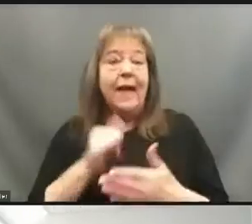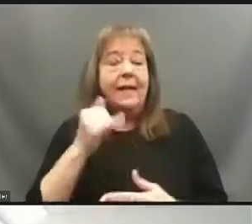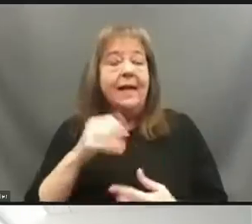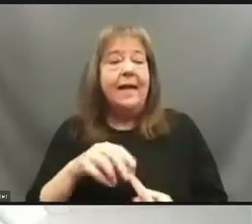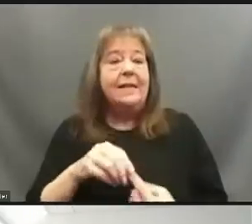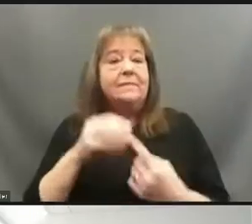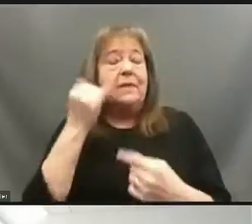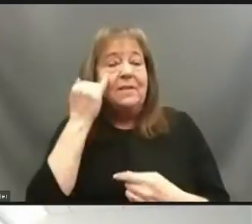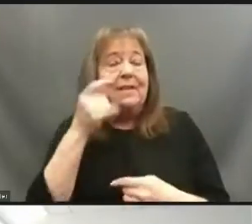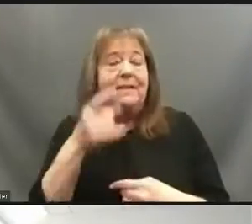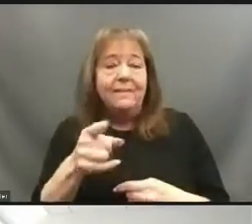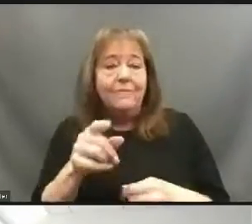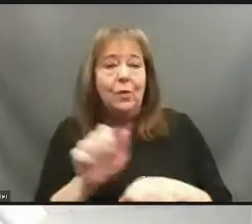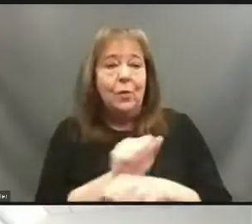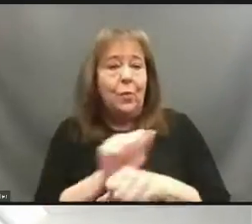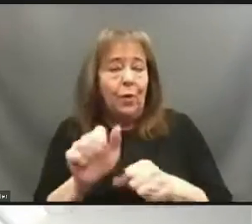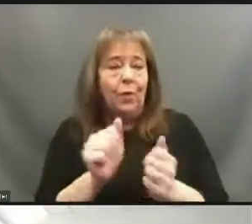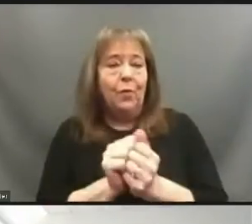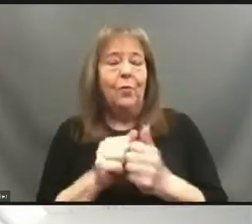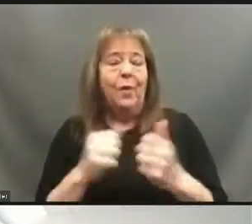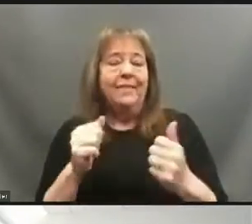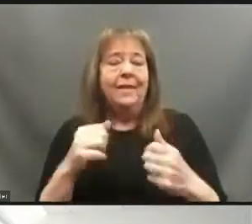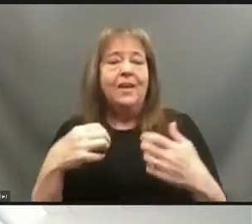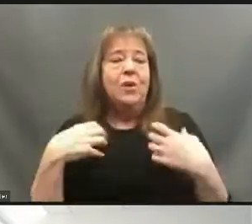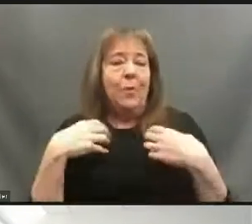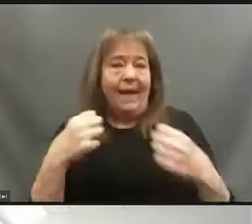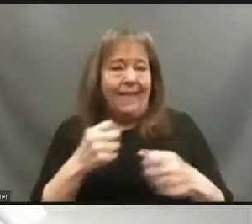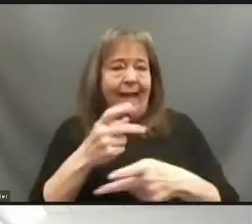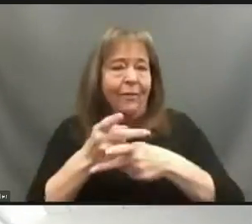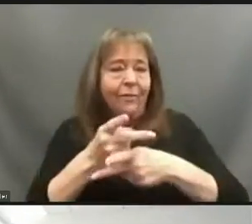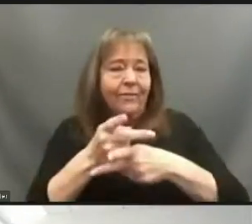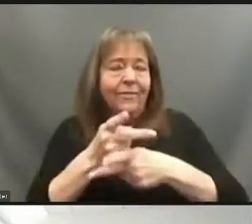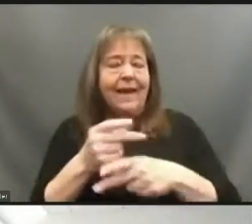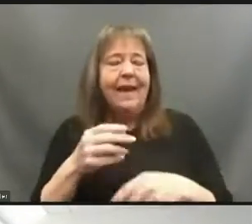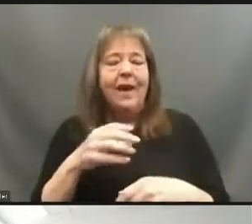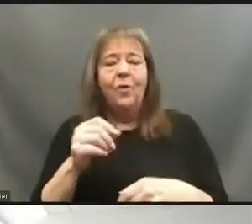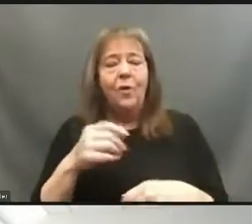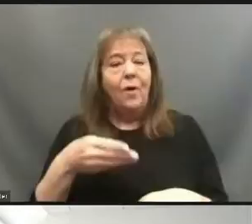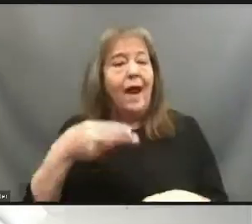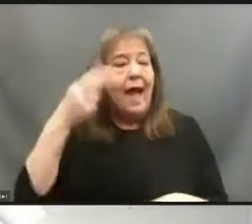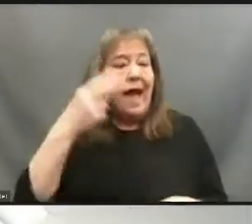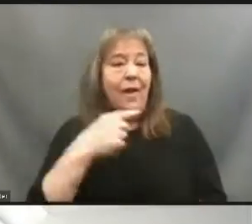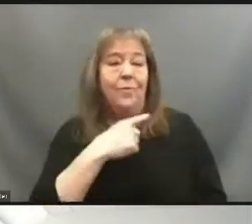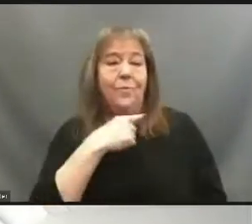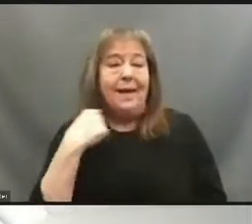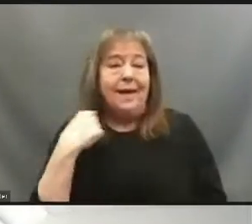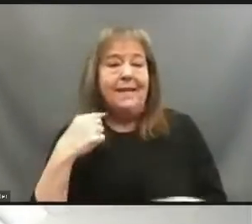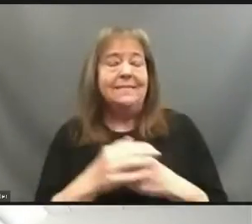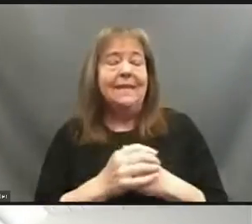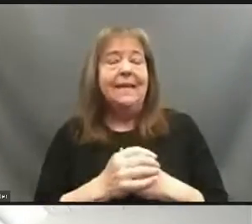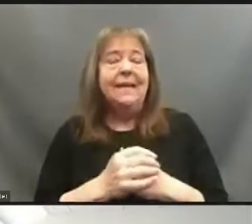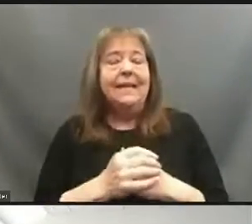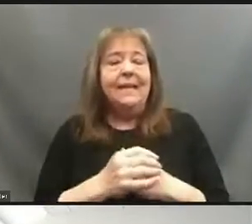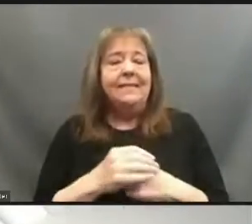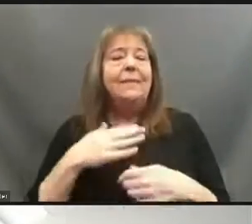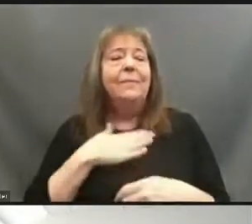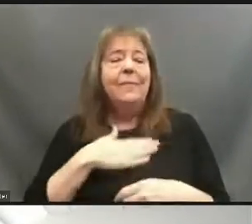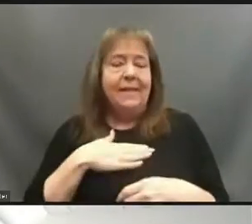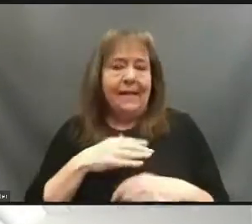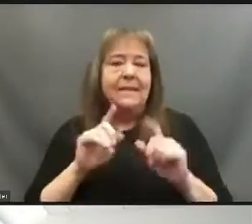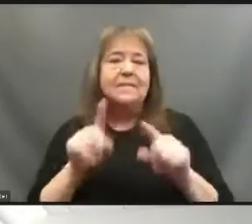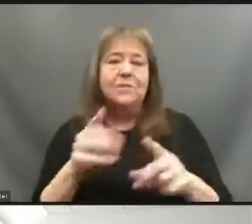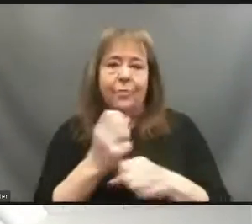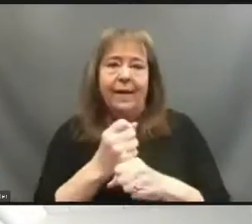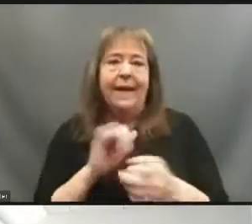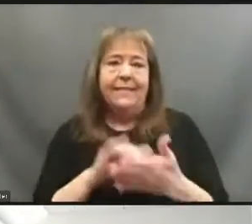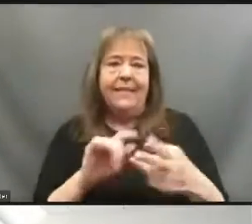who is at higher risk of acquiring this infection than the normal population.